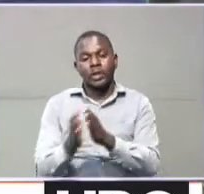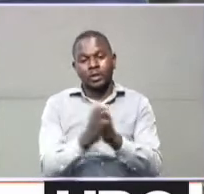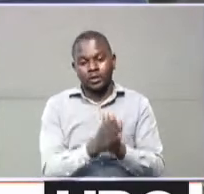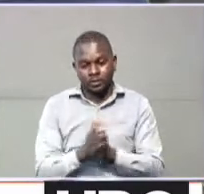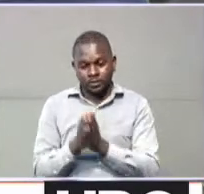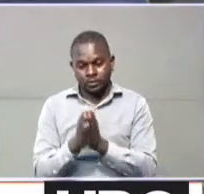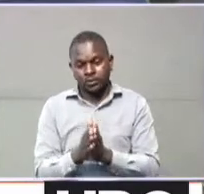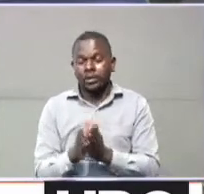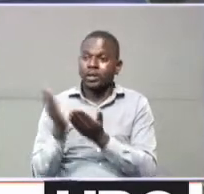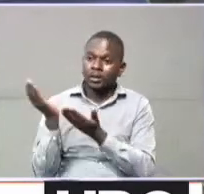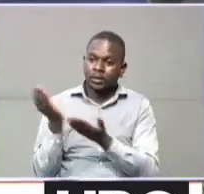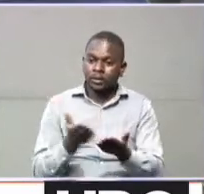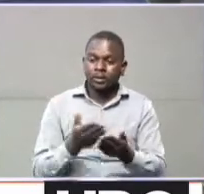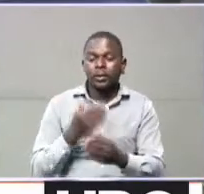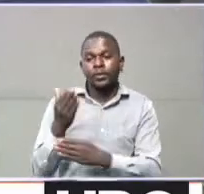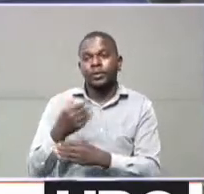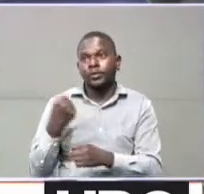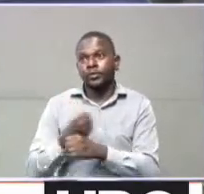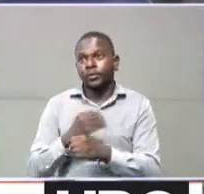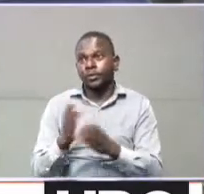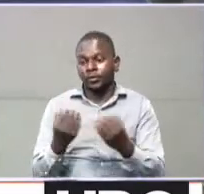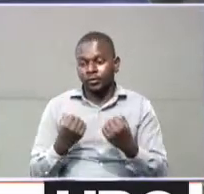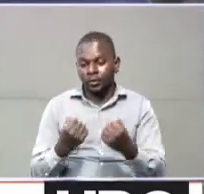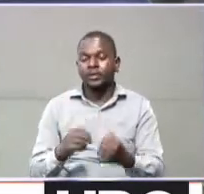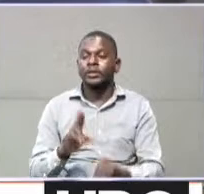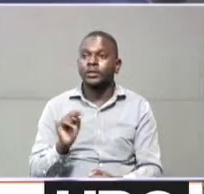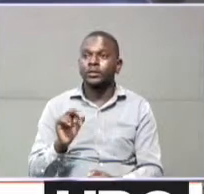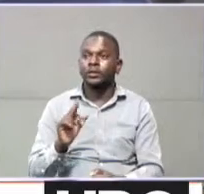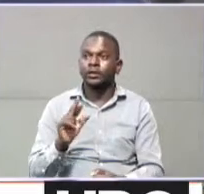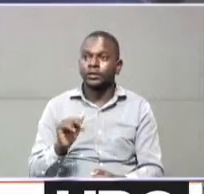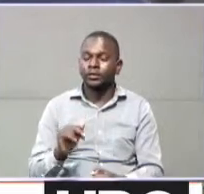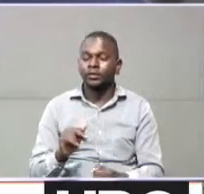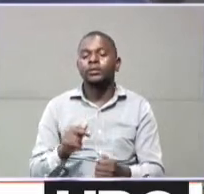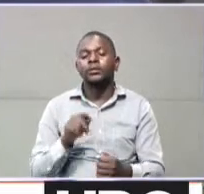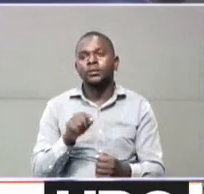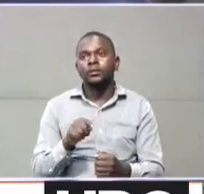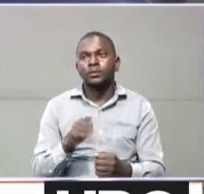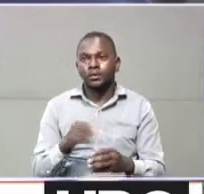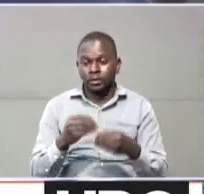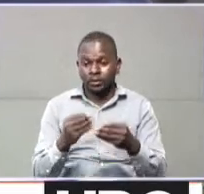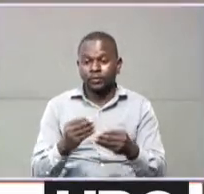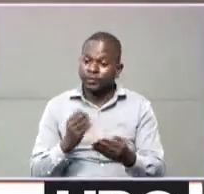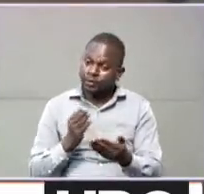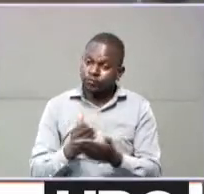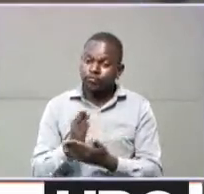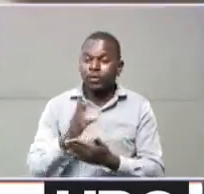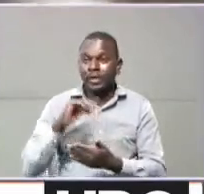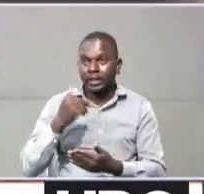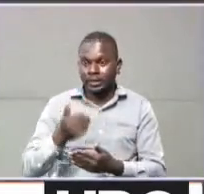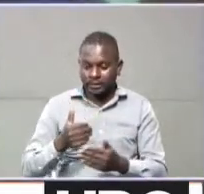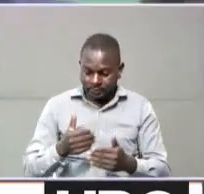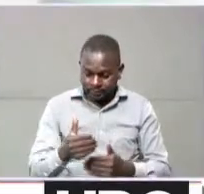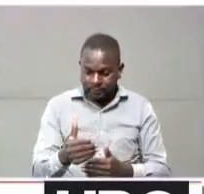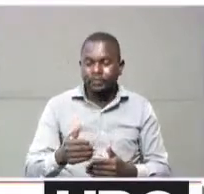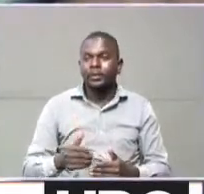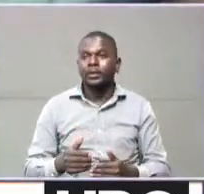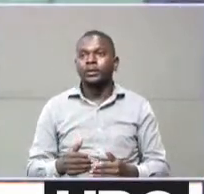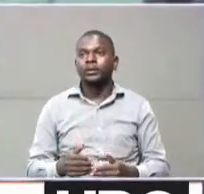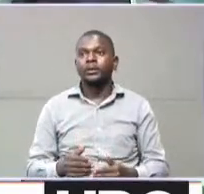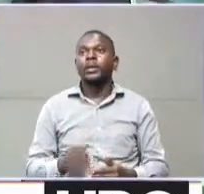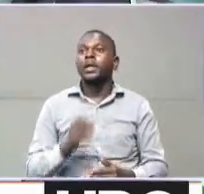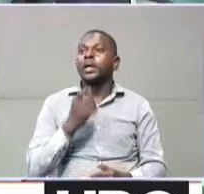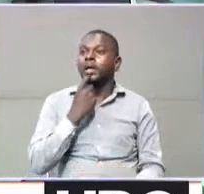then i invite the minister of works and unira we go through the matter i'll give you a definite answer then kara